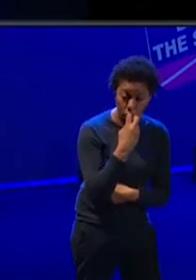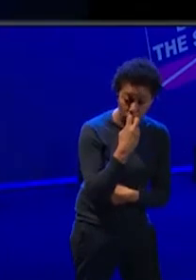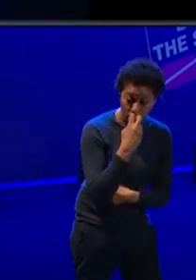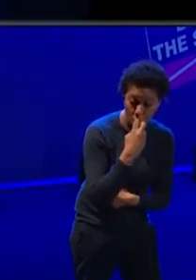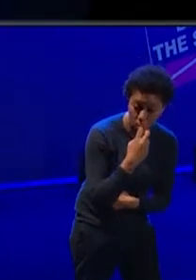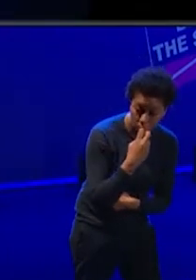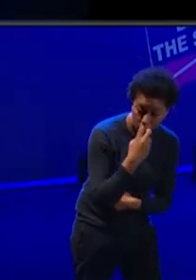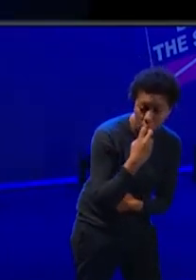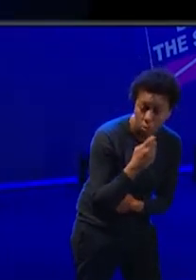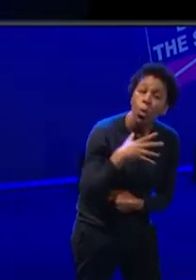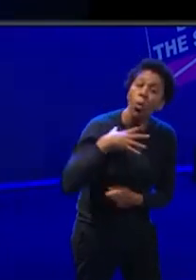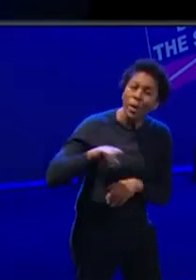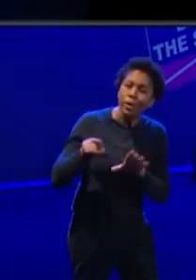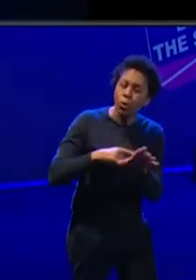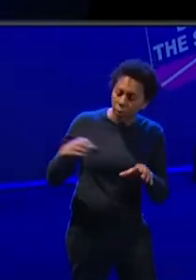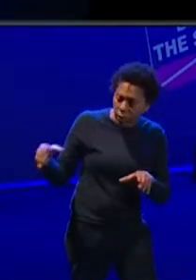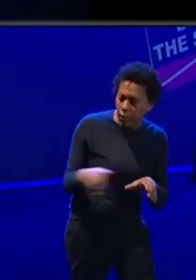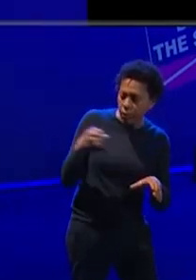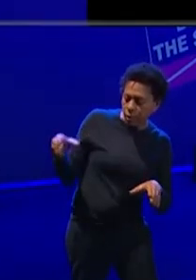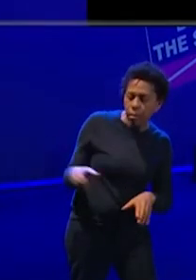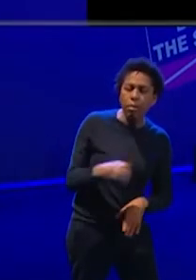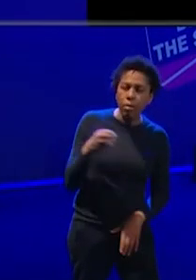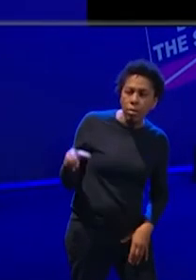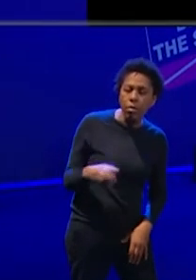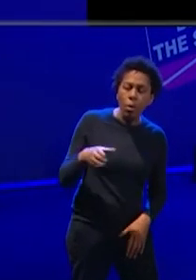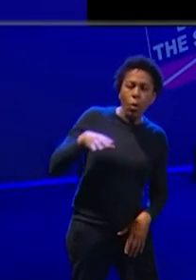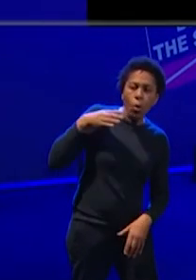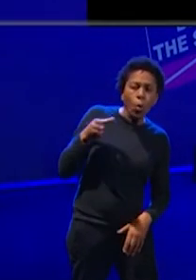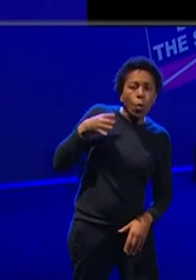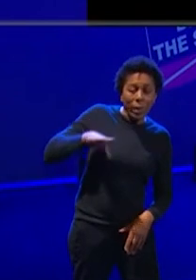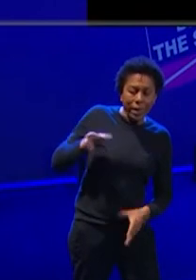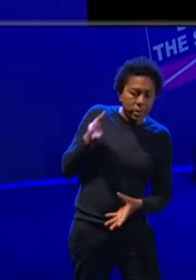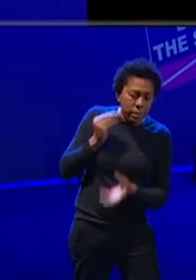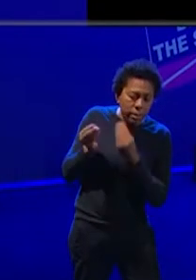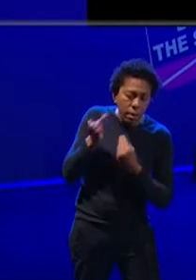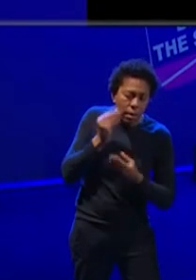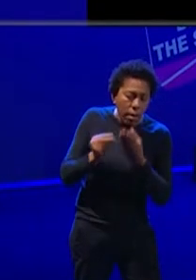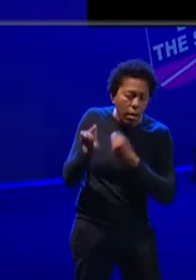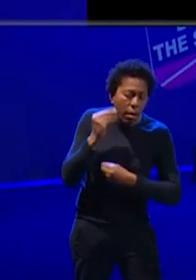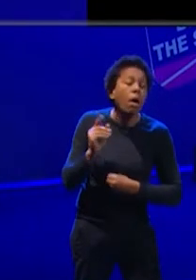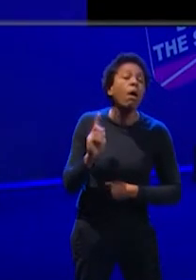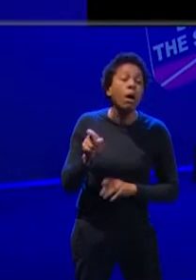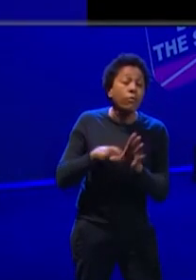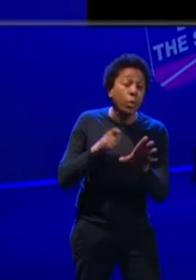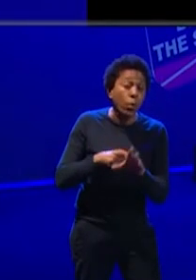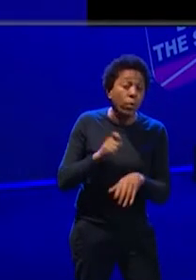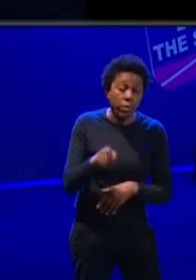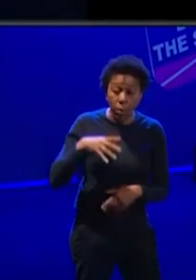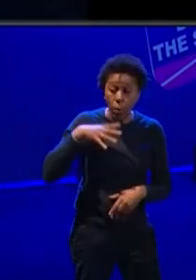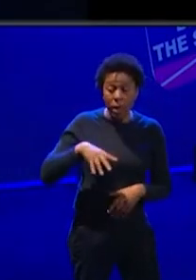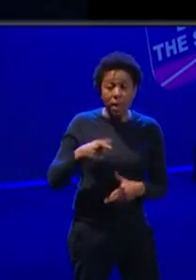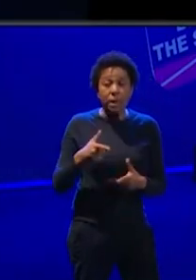and we need youthful energy, we need youthful input, we need to listen to young people, we need to have them in the theatre and have them in the space, and we need